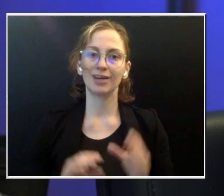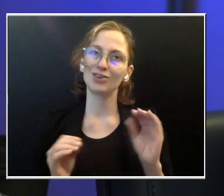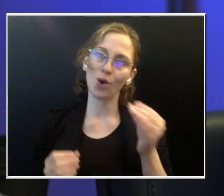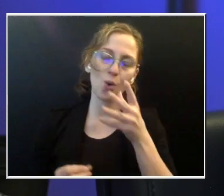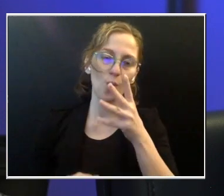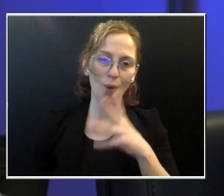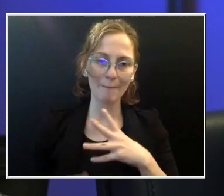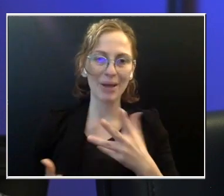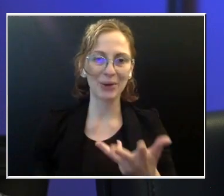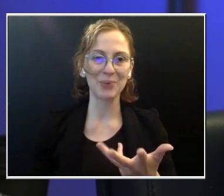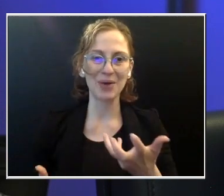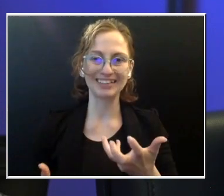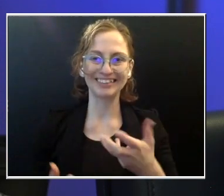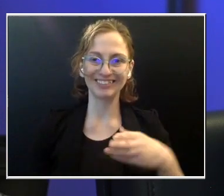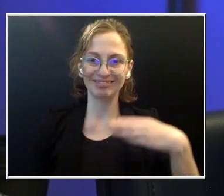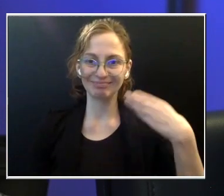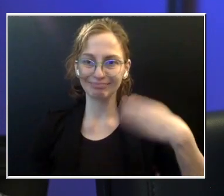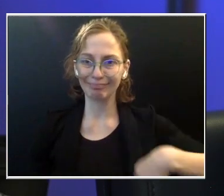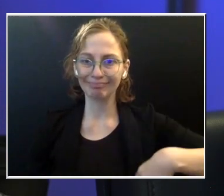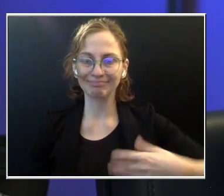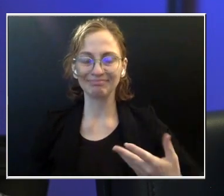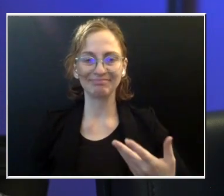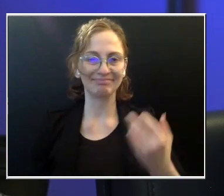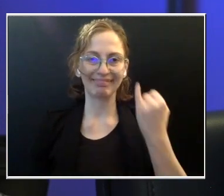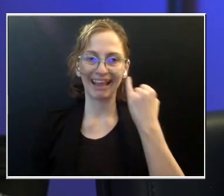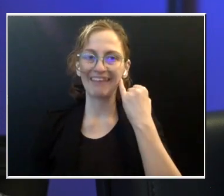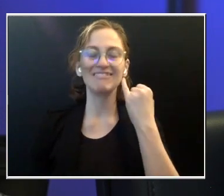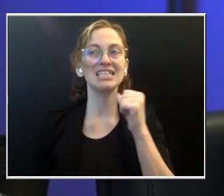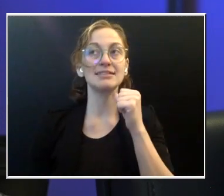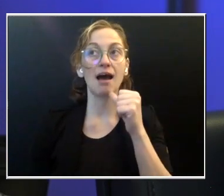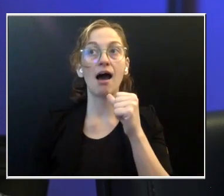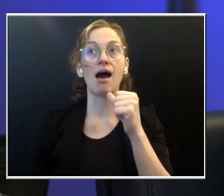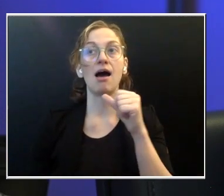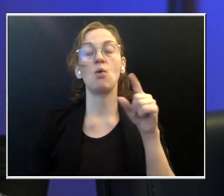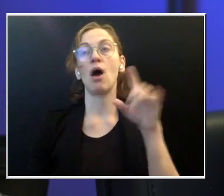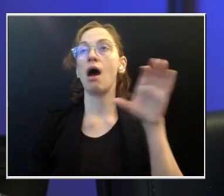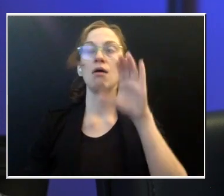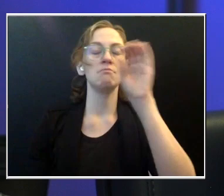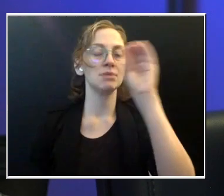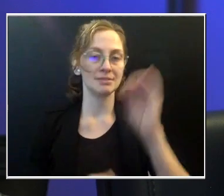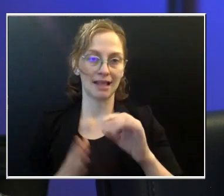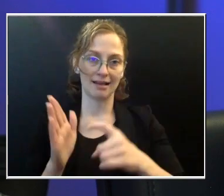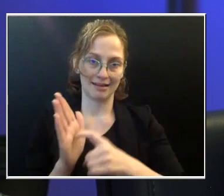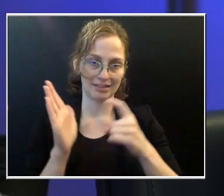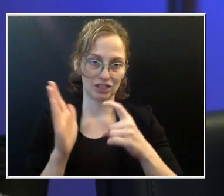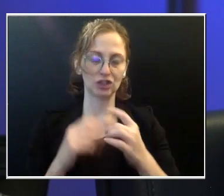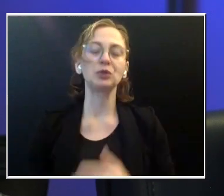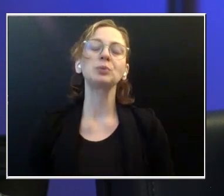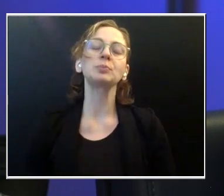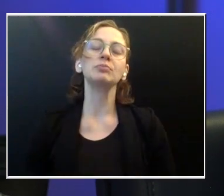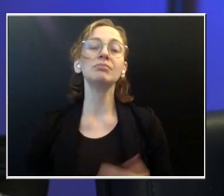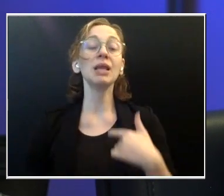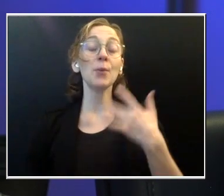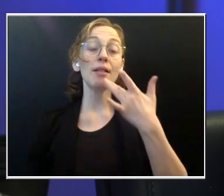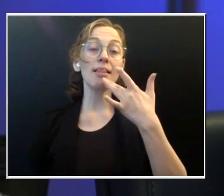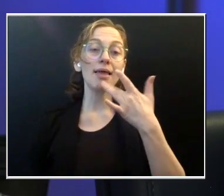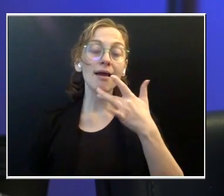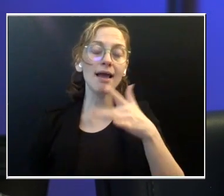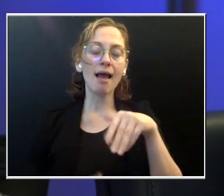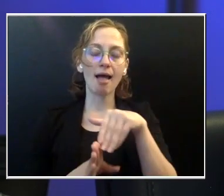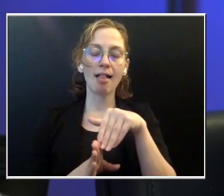a mastectomy if it's not absolutely necessary. And I was fortunate. I was right on the edge when I first started